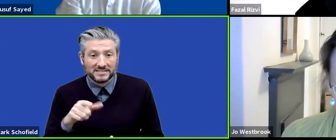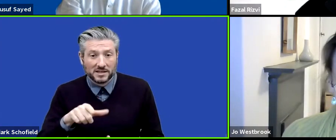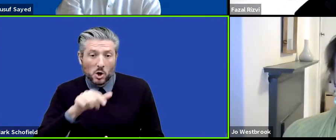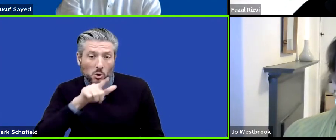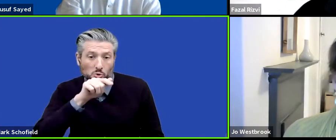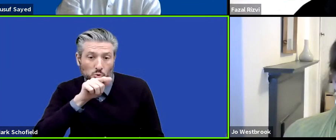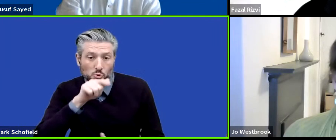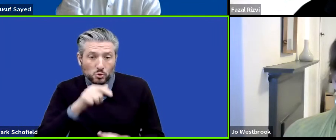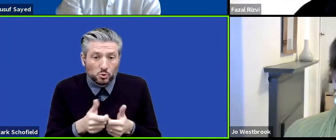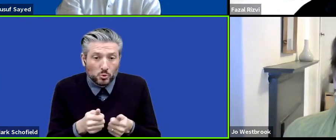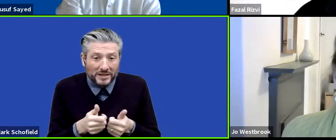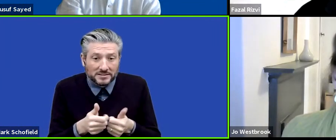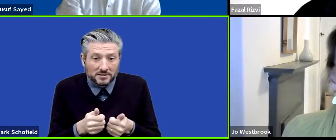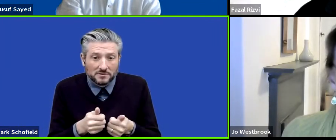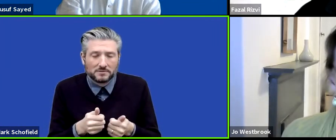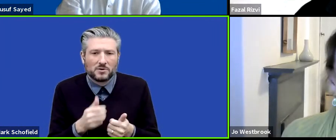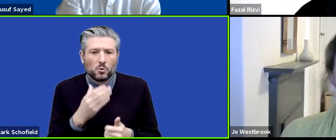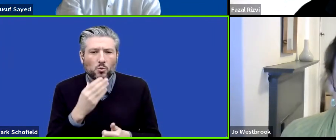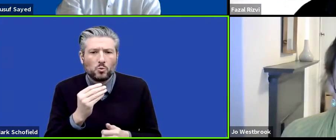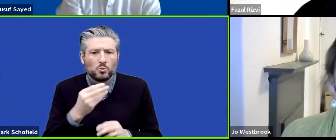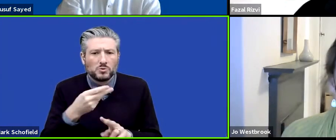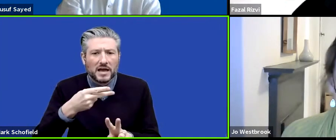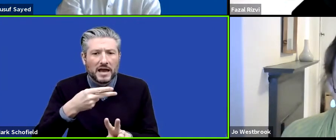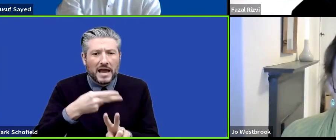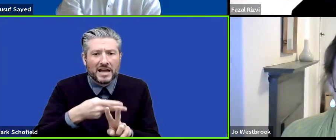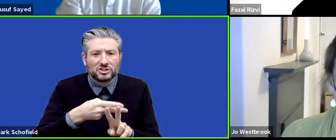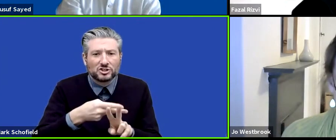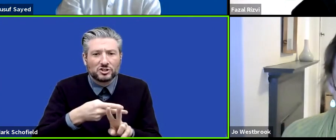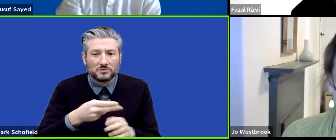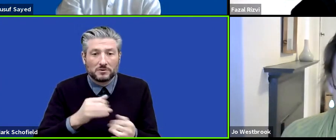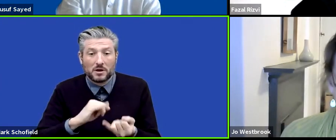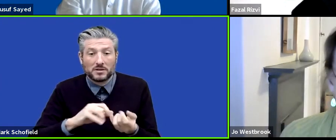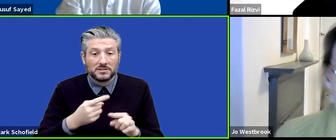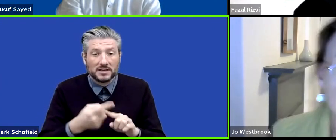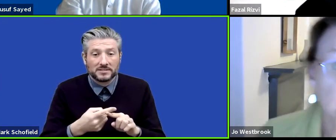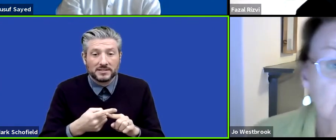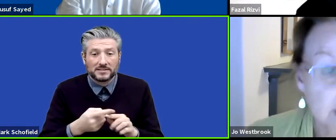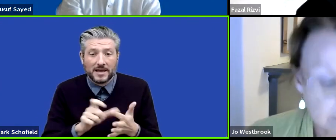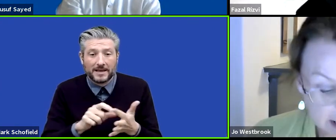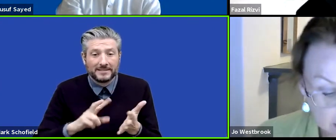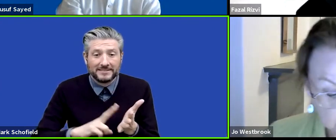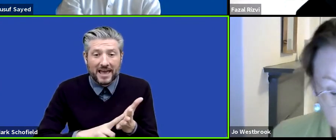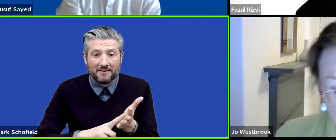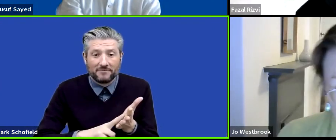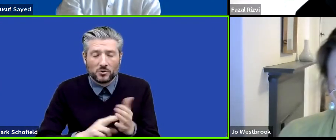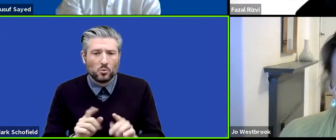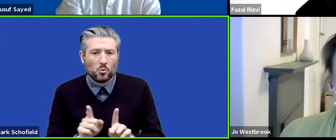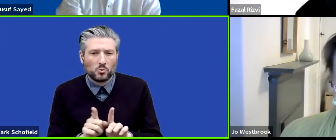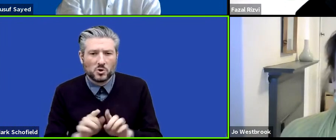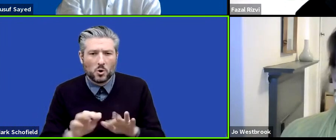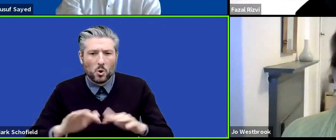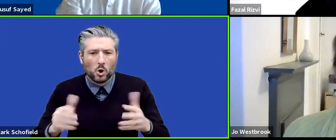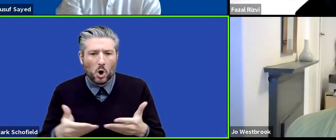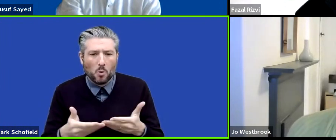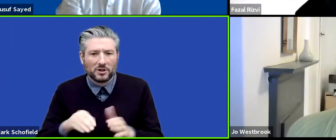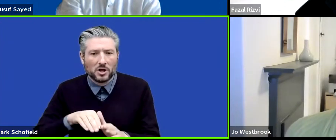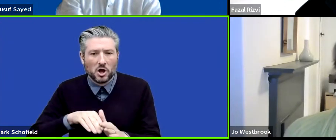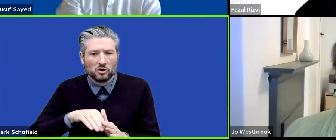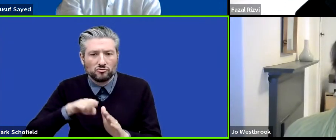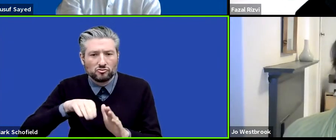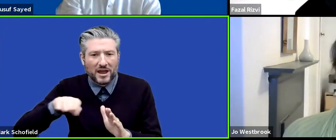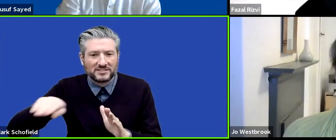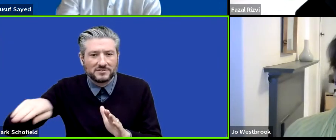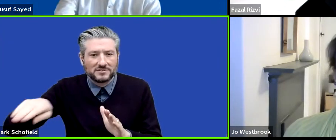hashtags Sussex Dev and Global Dev Trends. The lecture will be available to watch after the